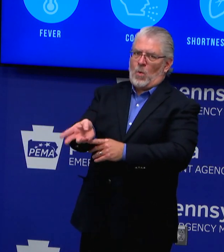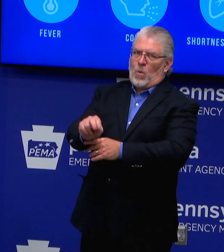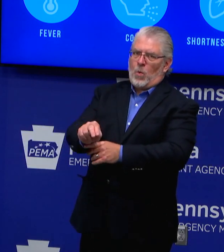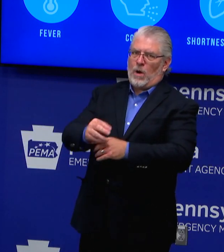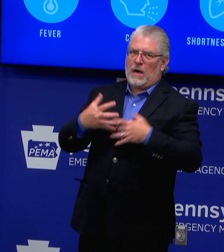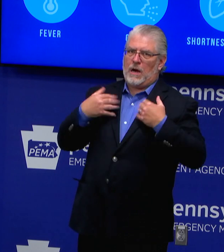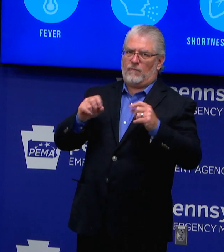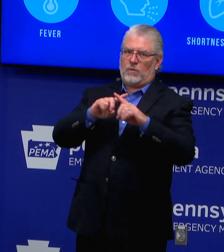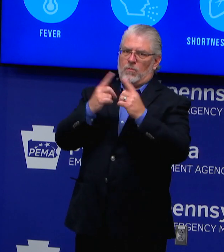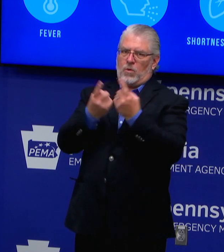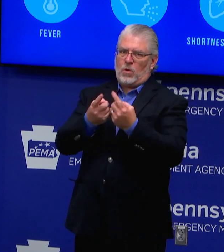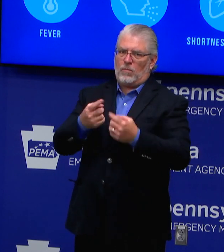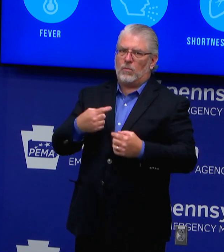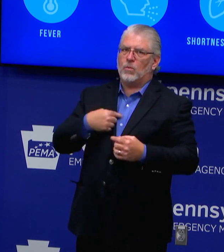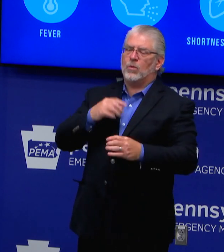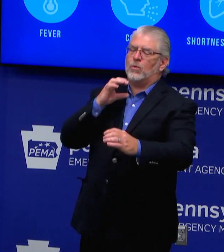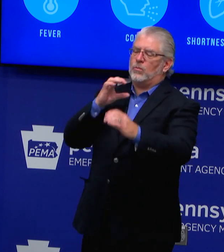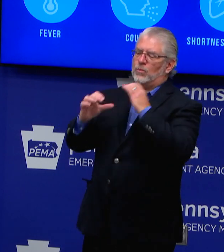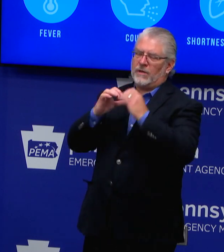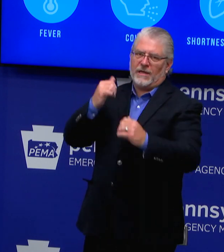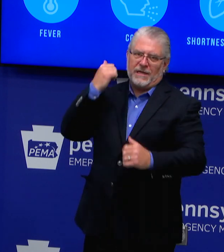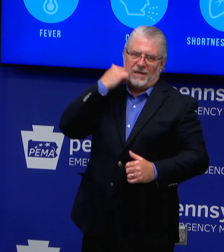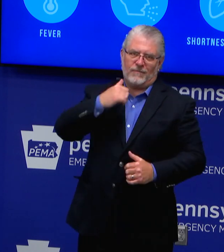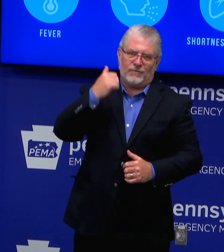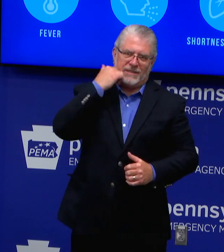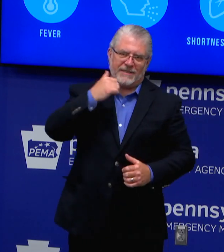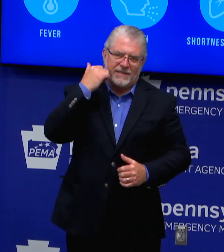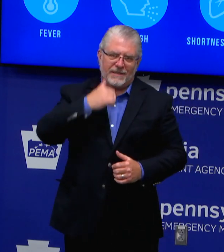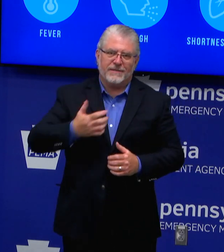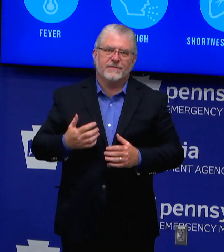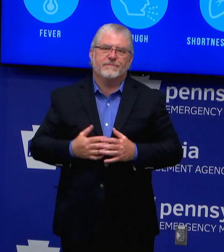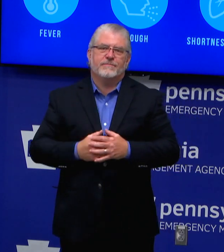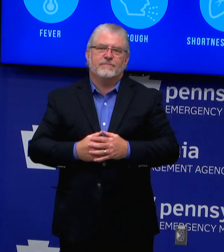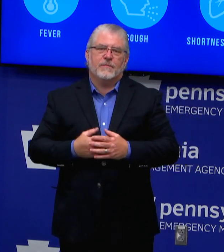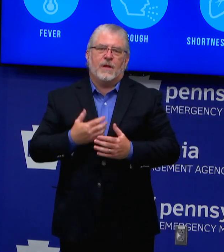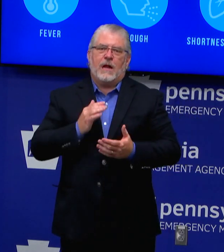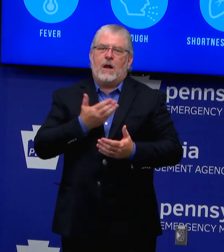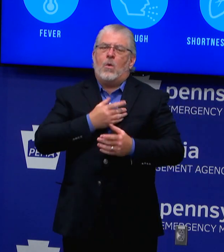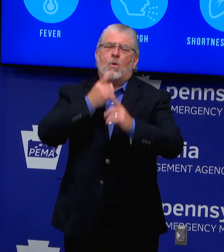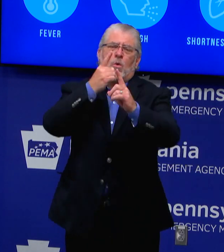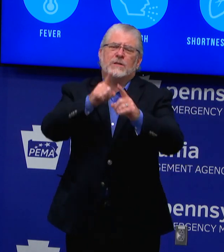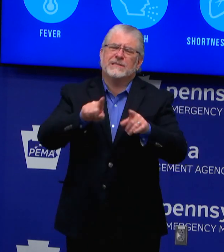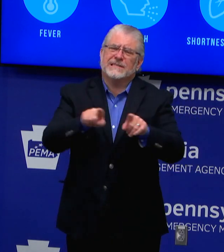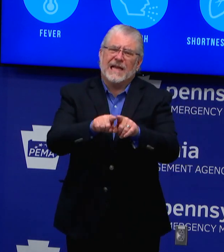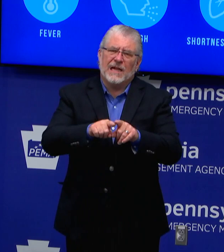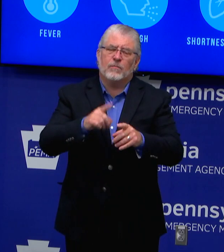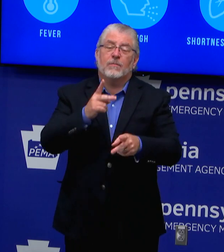communicate daily, and I think we're all trying to do the same thing, which is keep people safe.